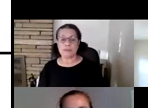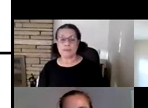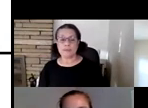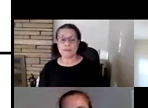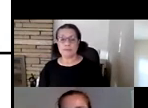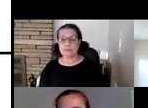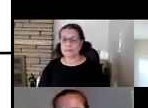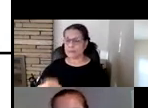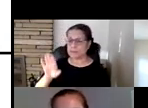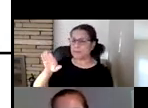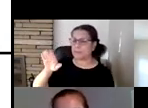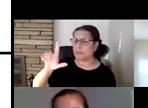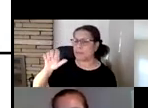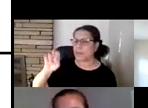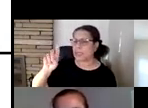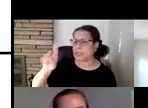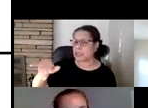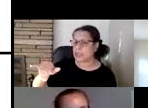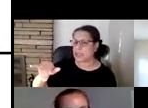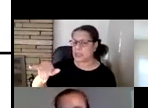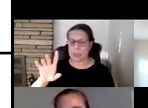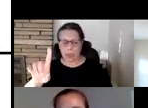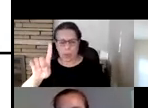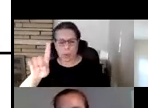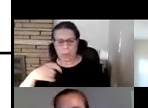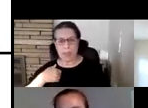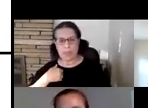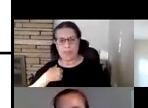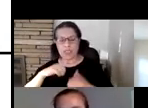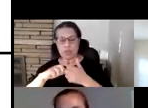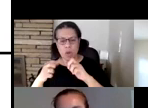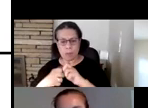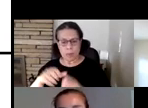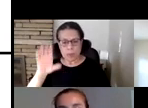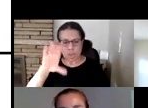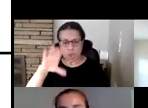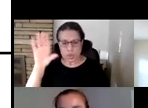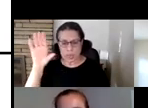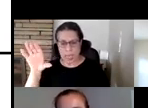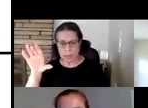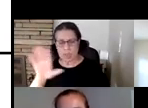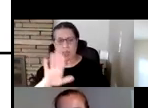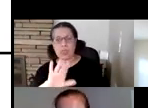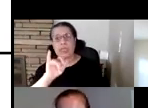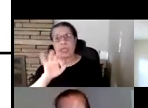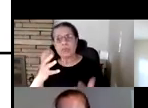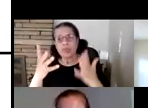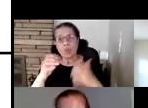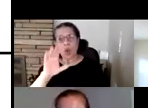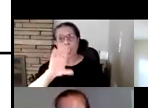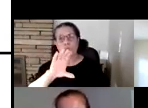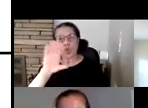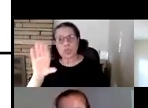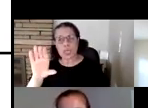Anna, if I can interrupt you real quick, I think there was something wrong with the Zoom closed captioning. If you're trying to access closed captioning, we